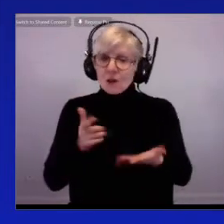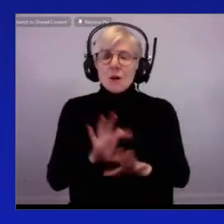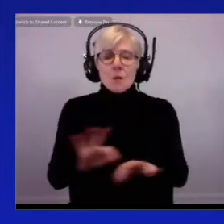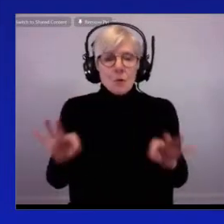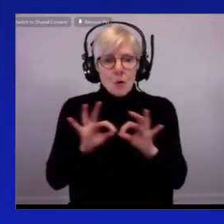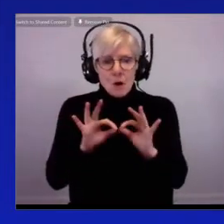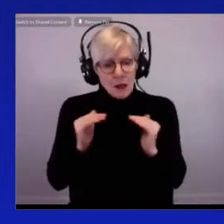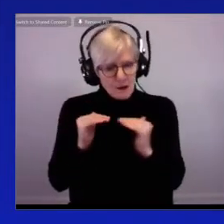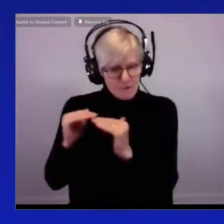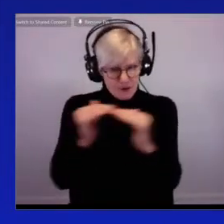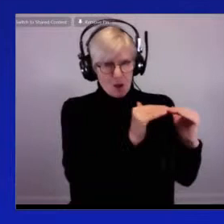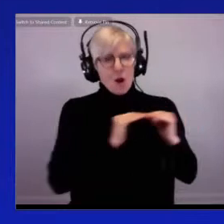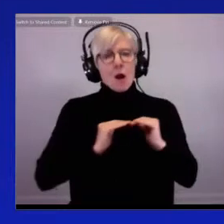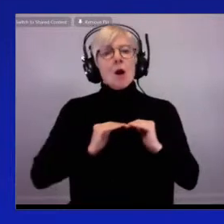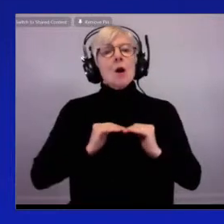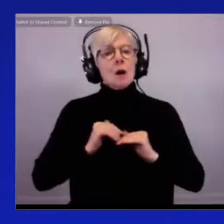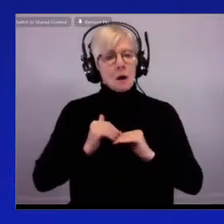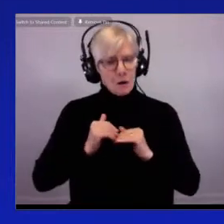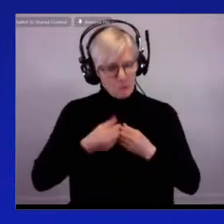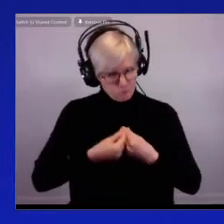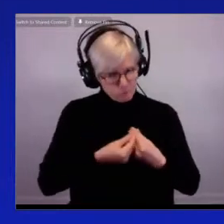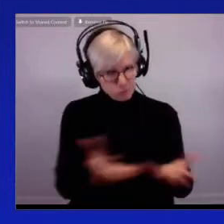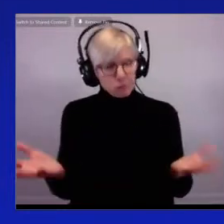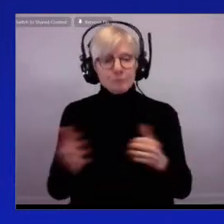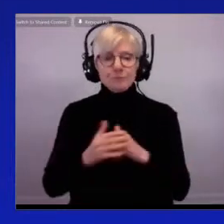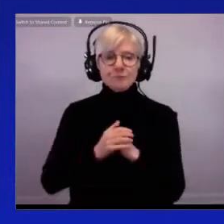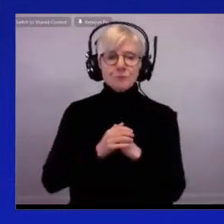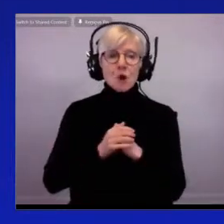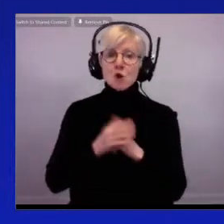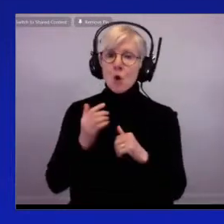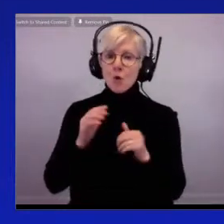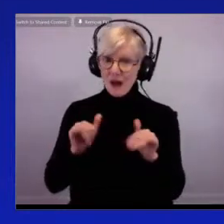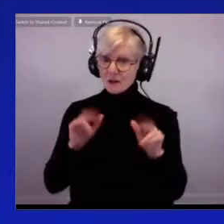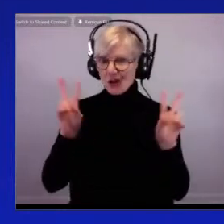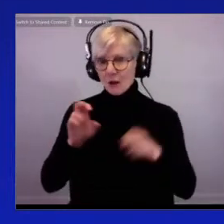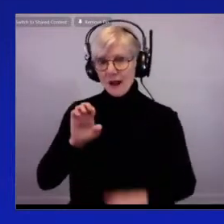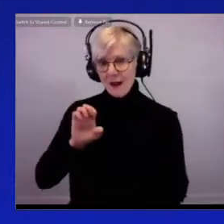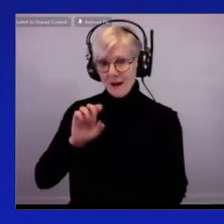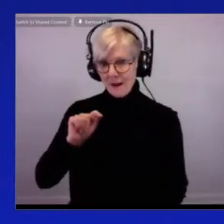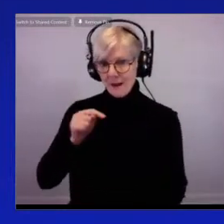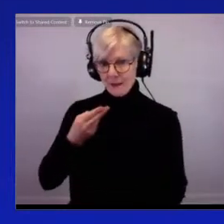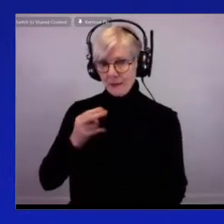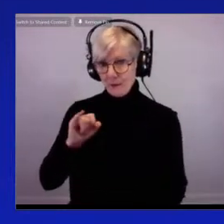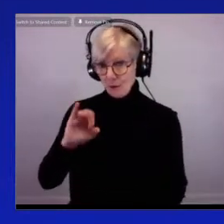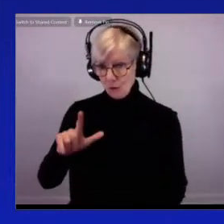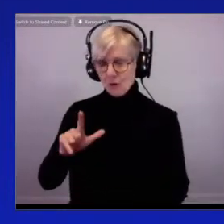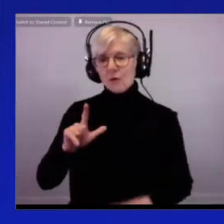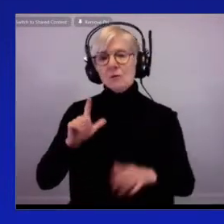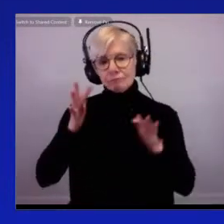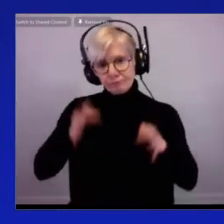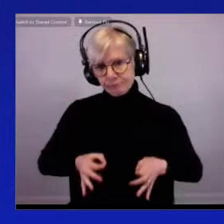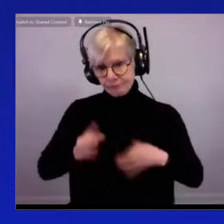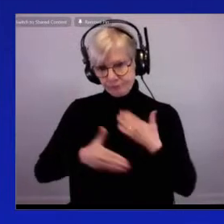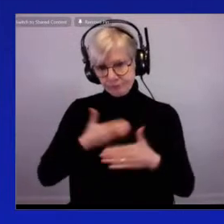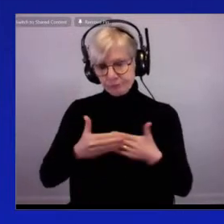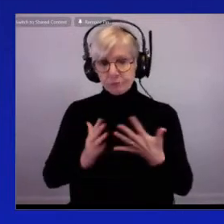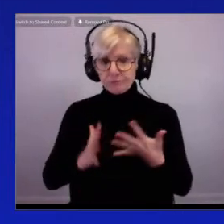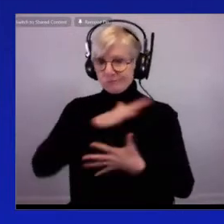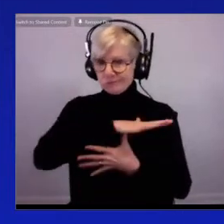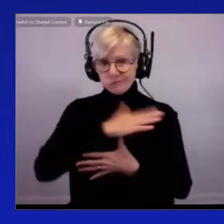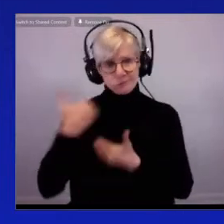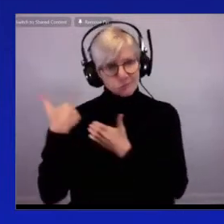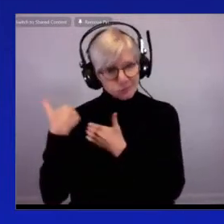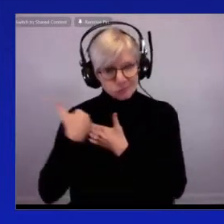equitable distribution. So the ethical framework is based on some principles of stewardship,